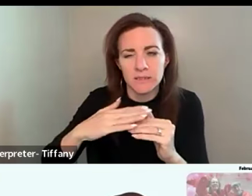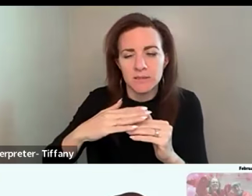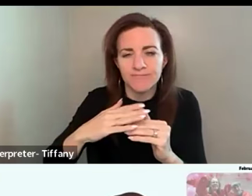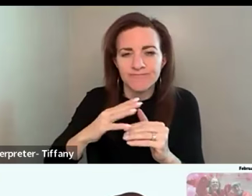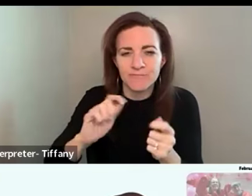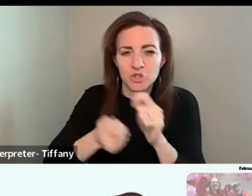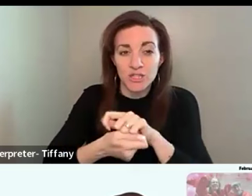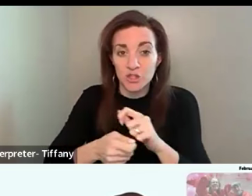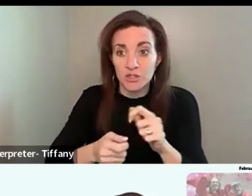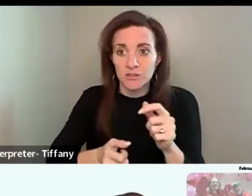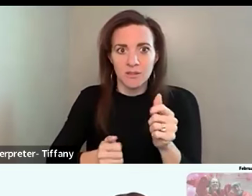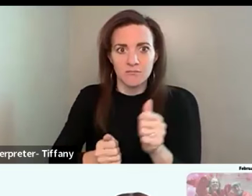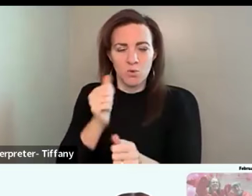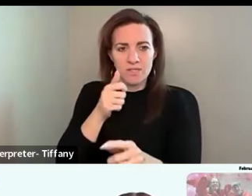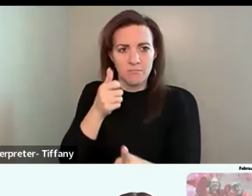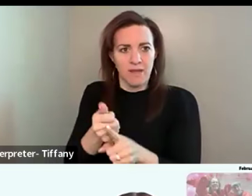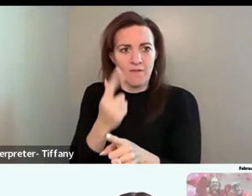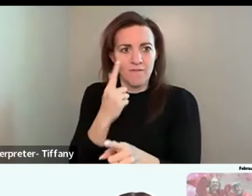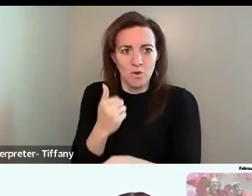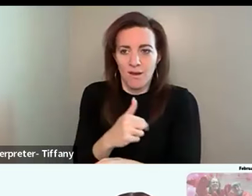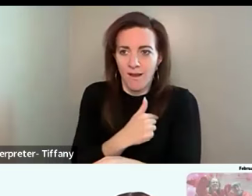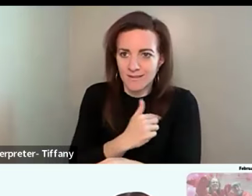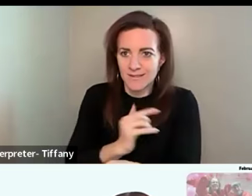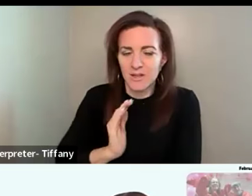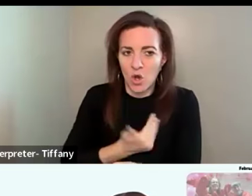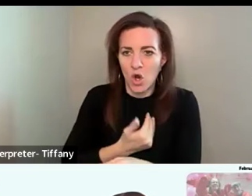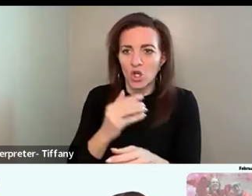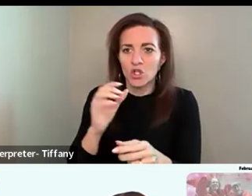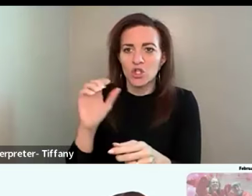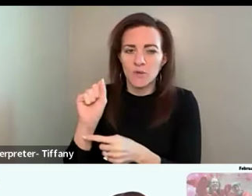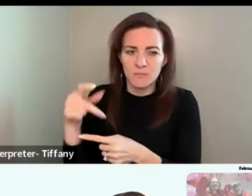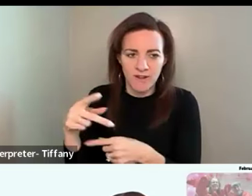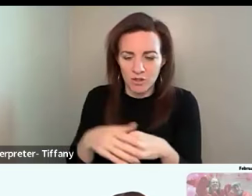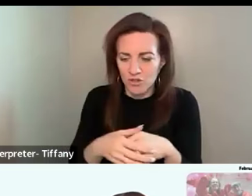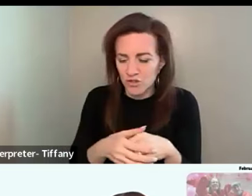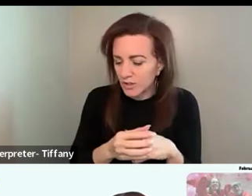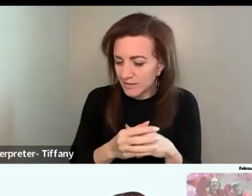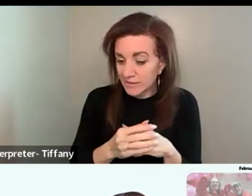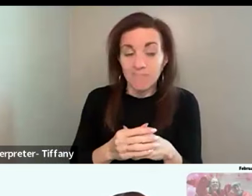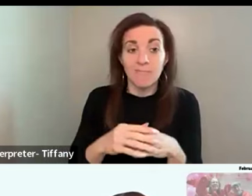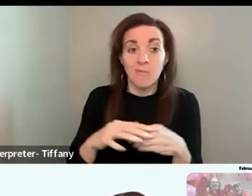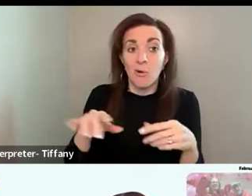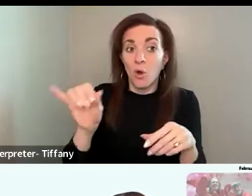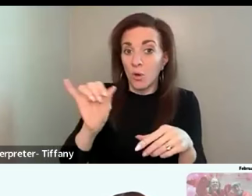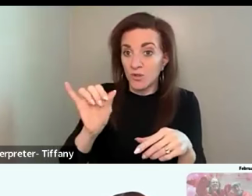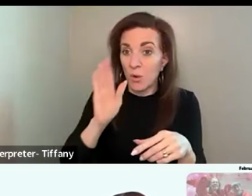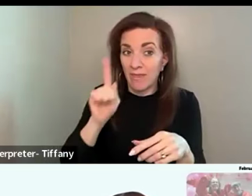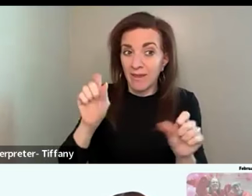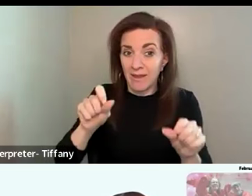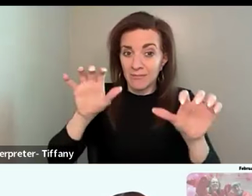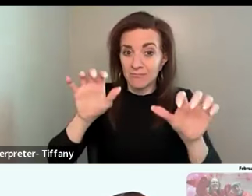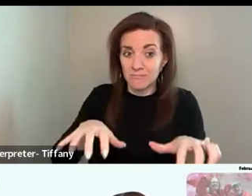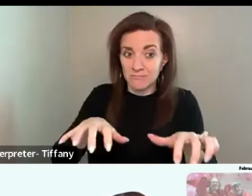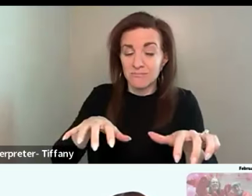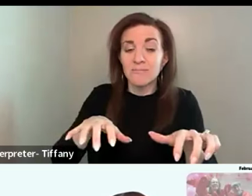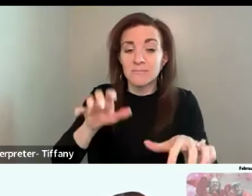are most impactful, I think, for our service providers. And then additionally, I think I'll be able to drop the links